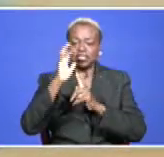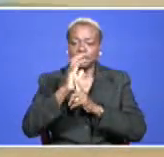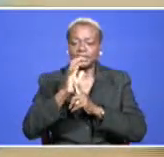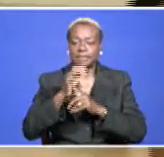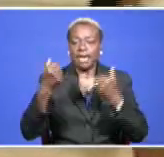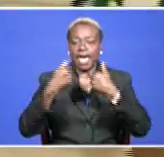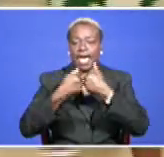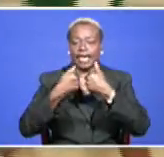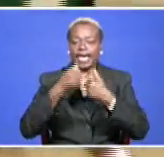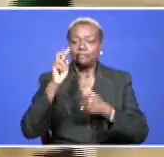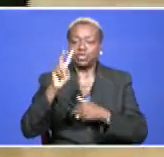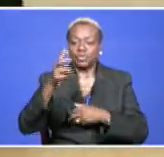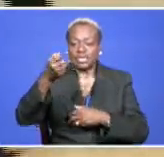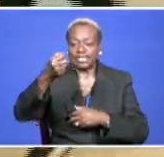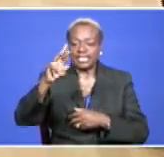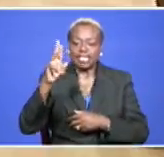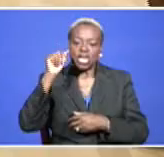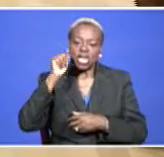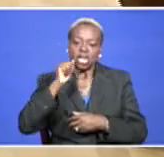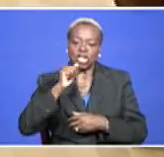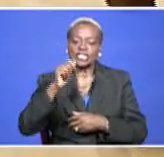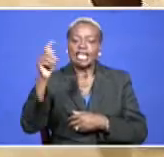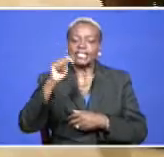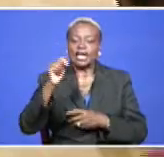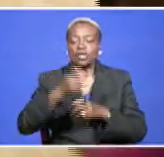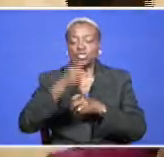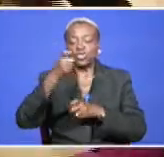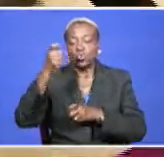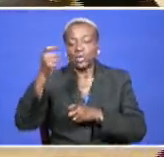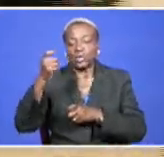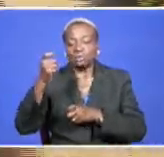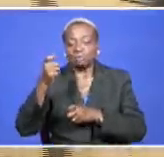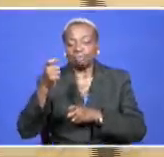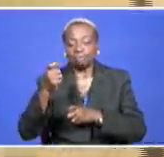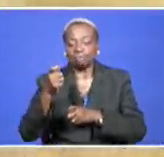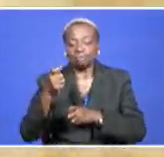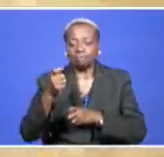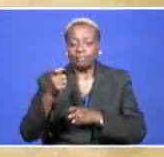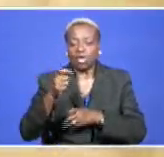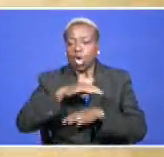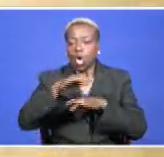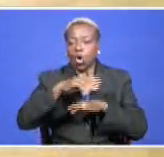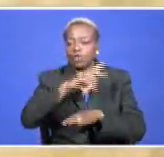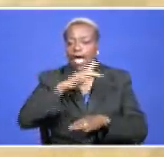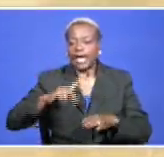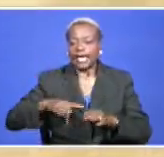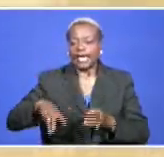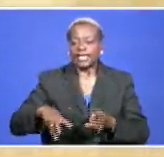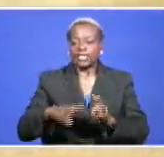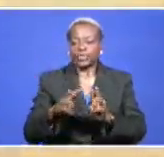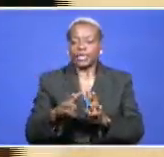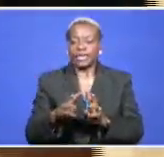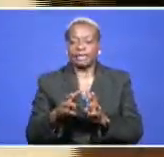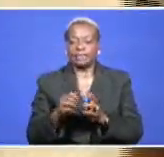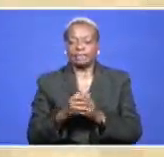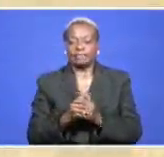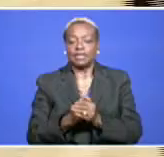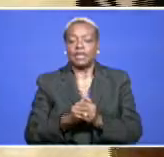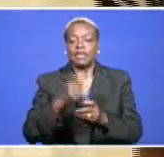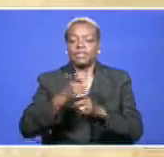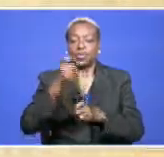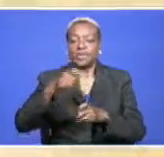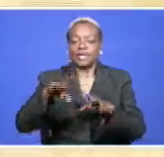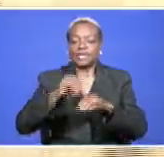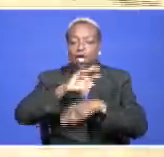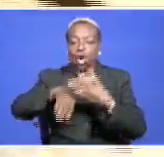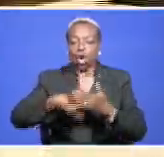2 in the Senior Girls Championship Series, Telios 1 win away from the title, while the Kingsway Academy Saints were trying to force a winner-take-all Game 3. This